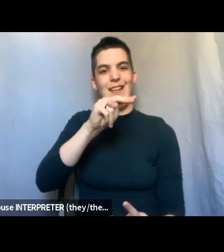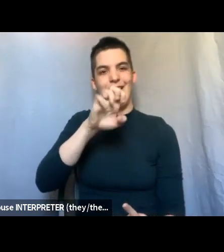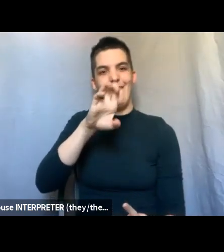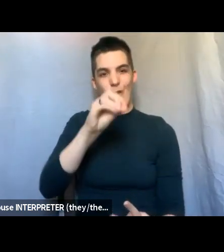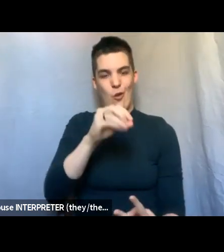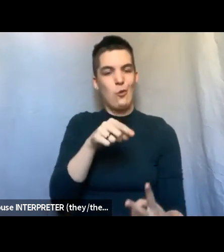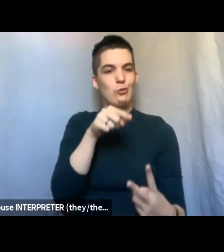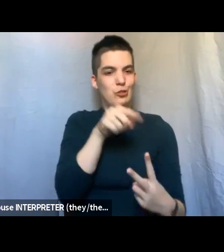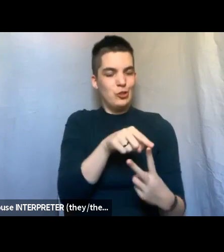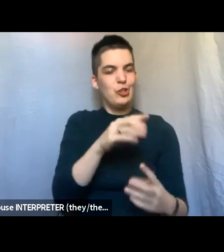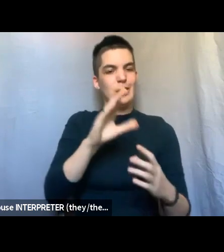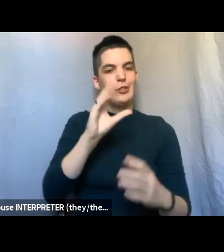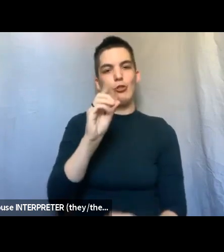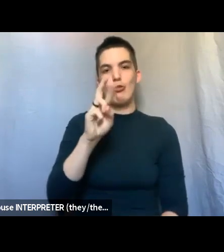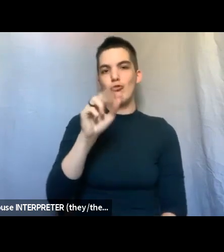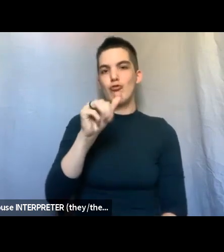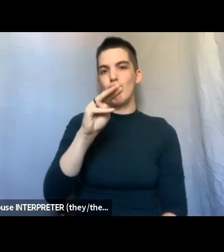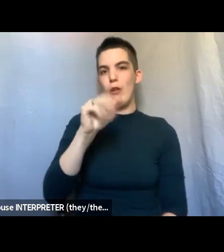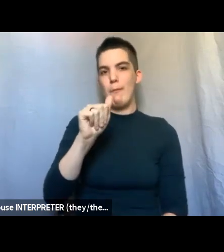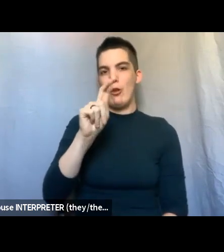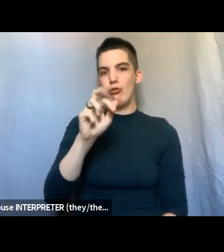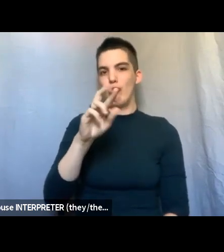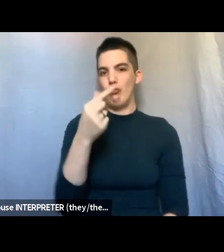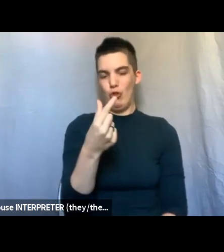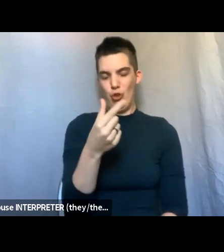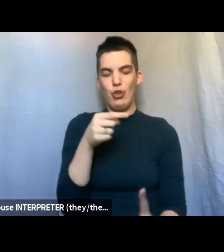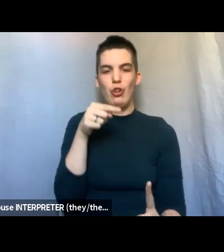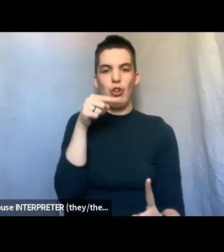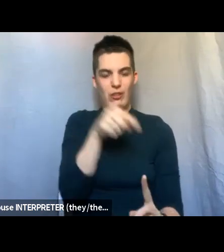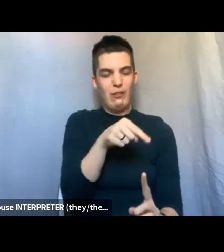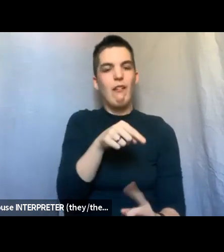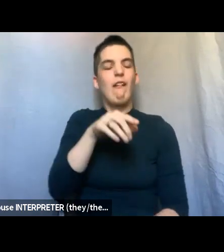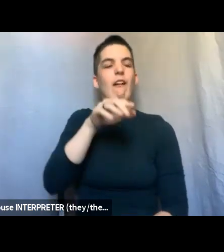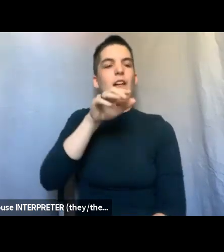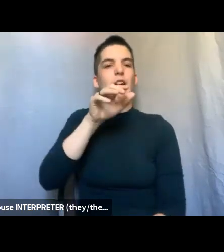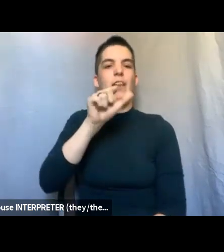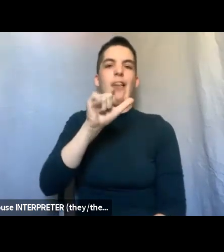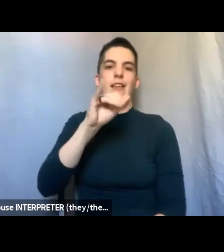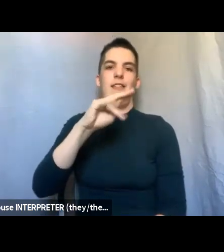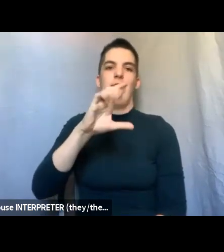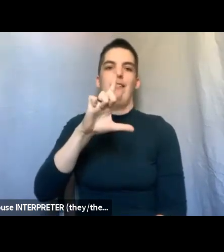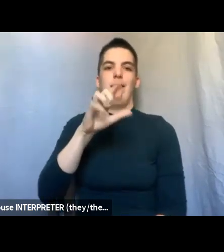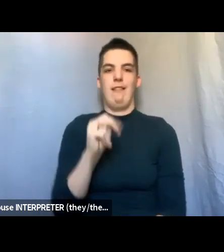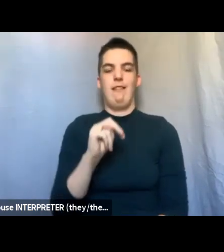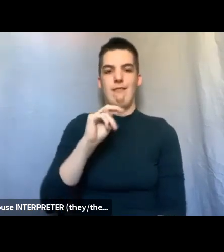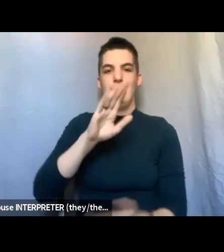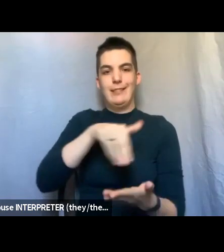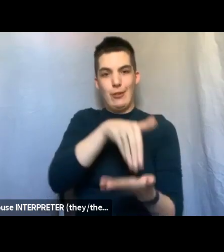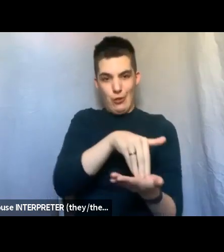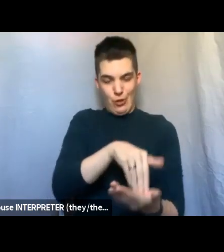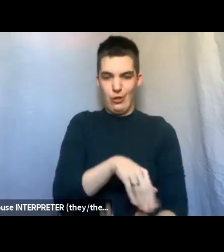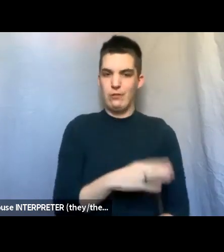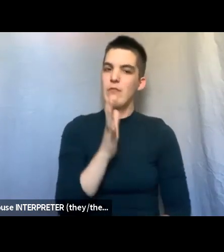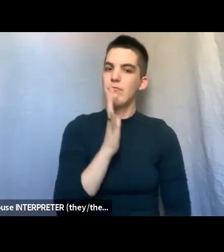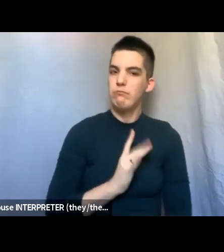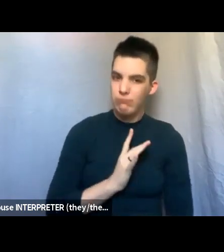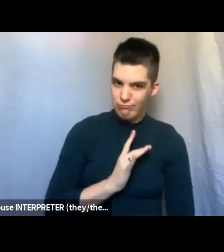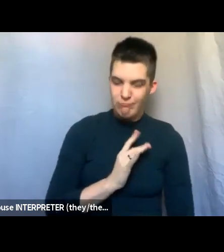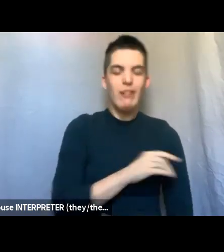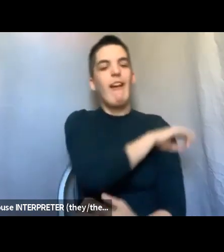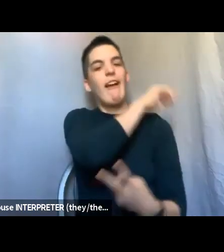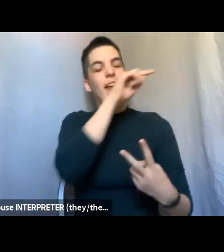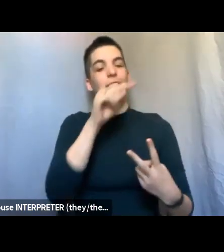and with her and Andre Bishop, originated the Director's Lab at the Lincoln Center Theater. And she is also,